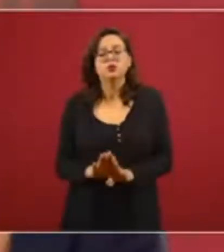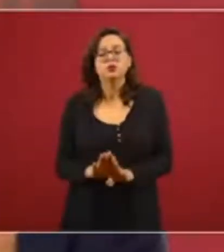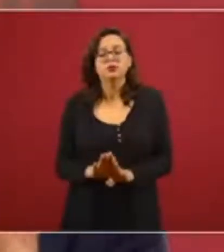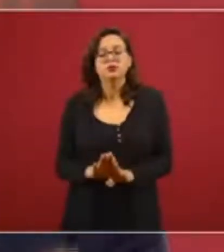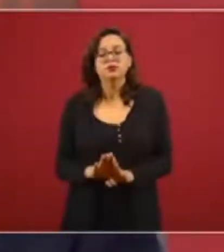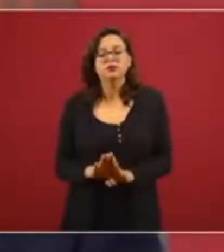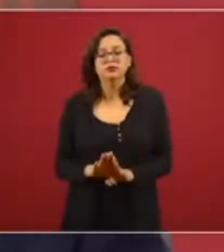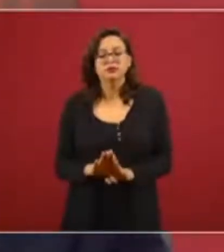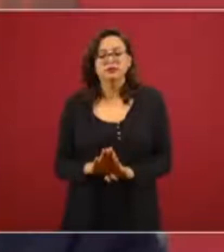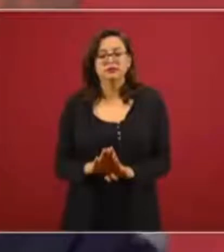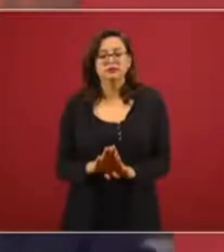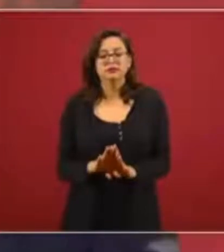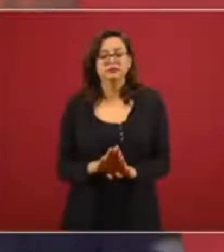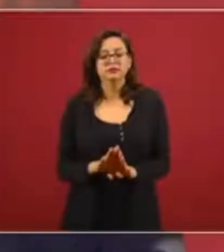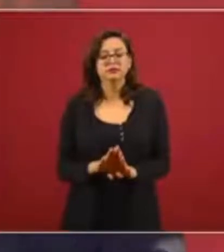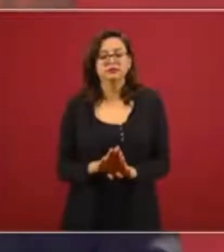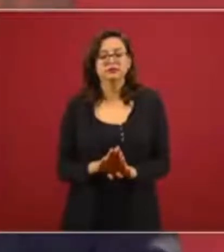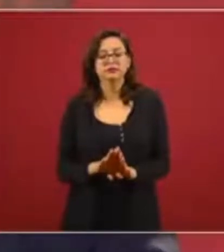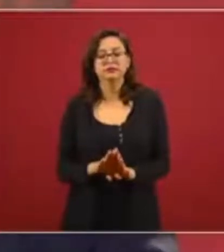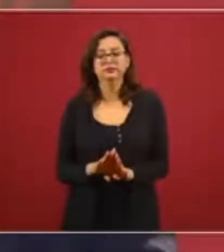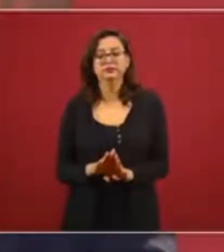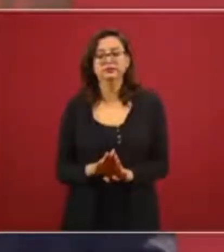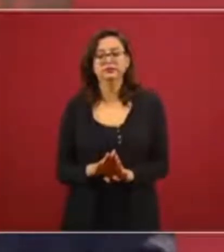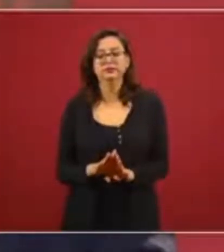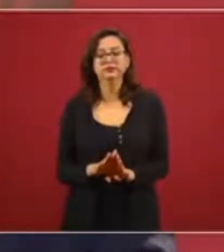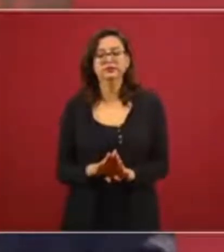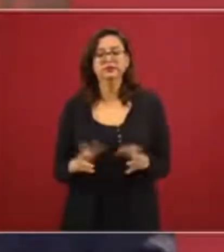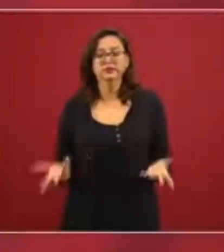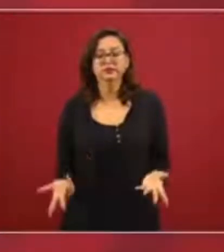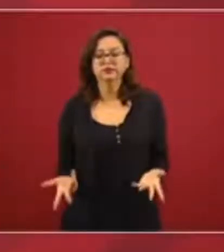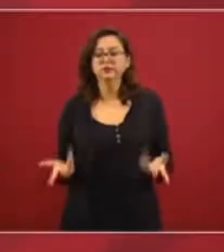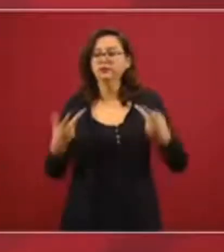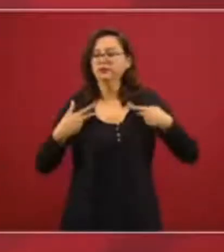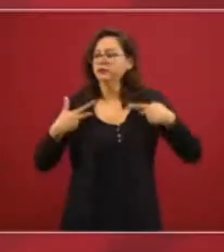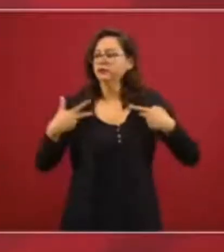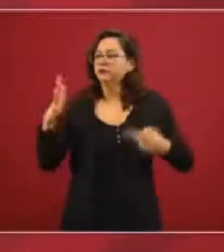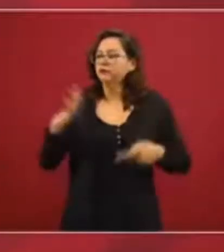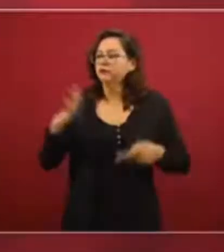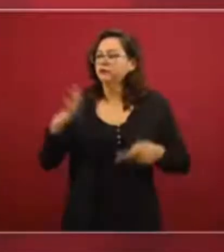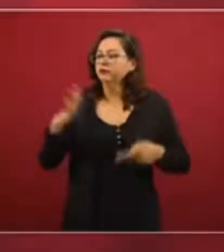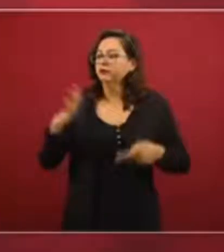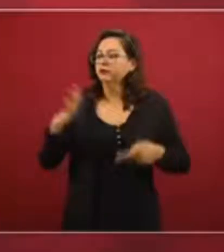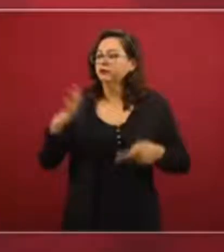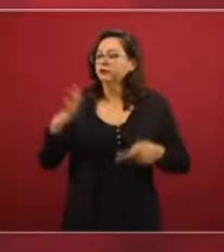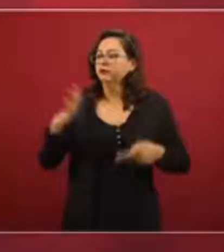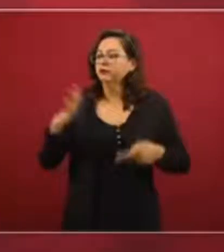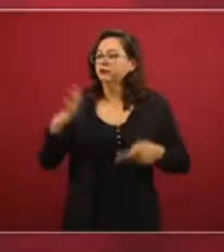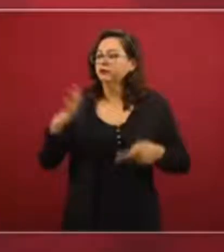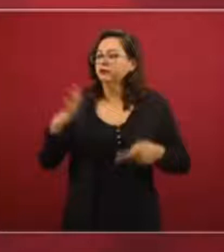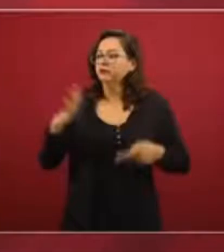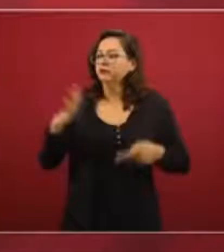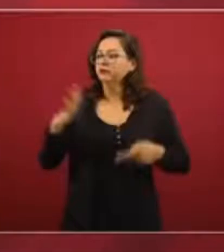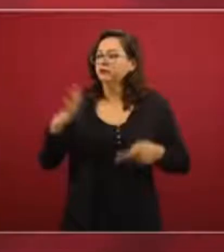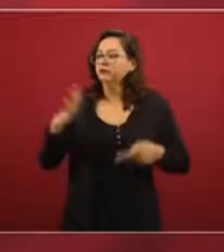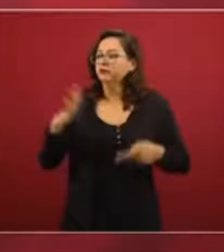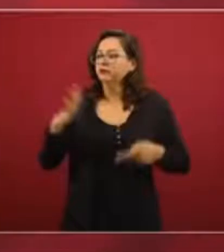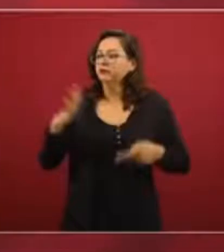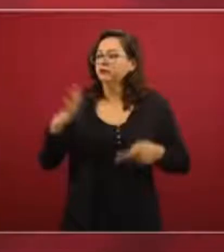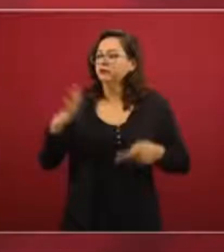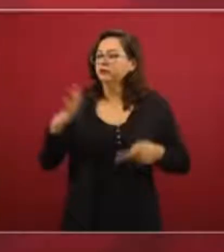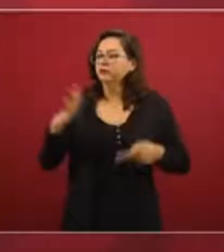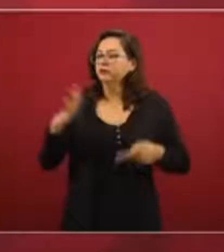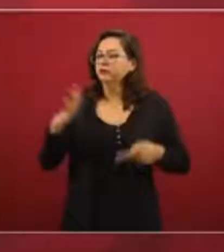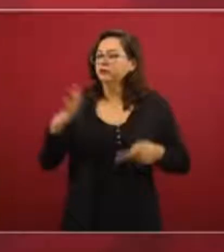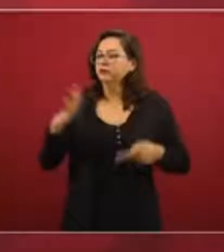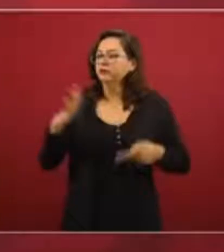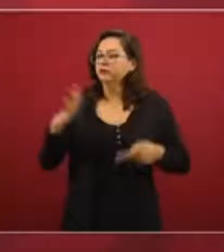Repito, si el 2% de los ciudadanos It is